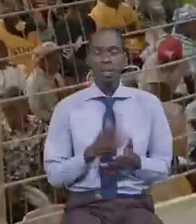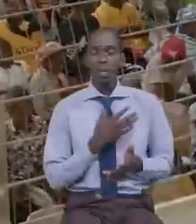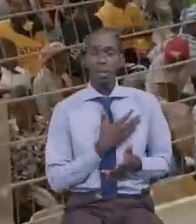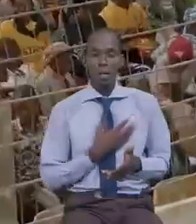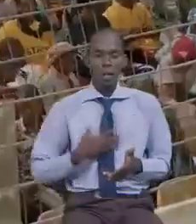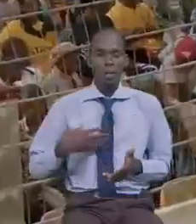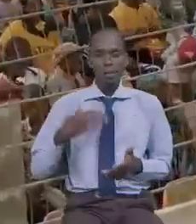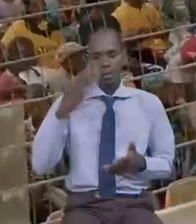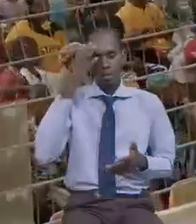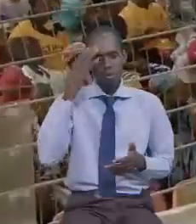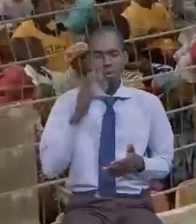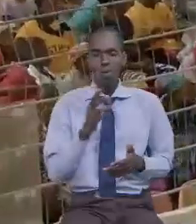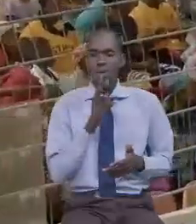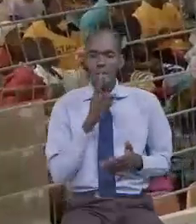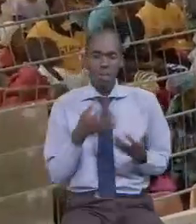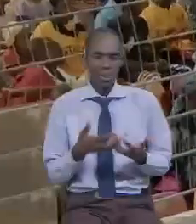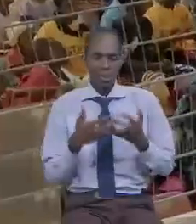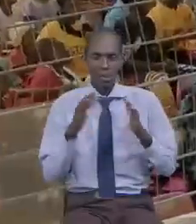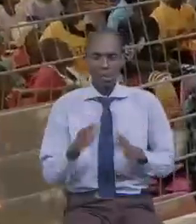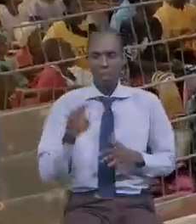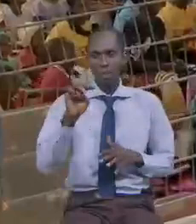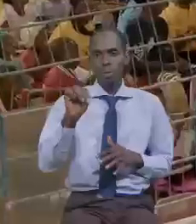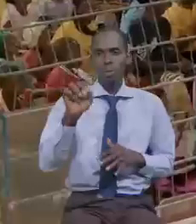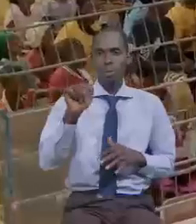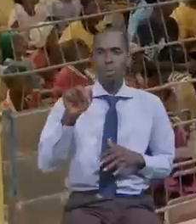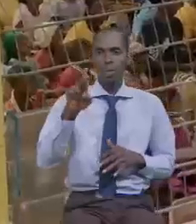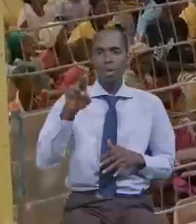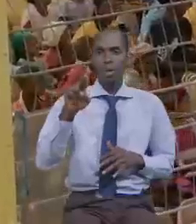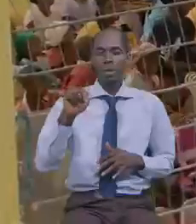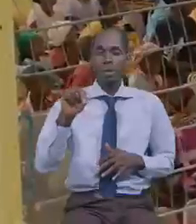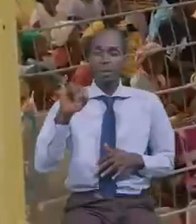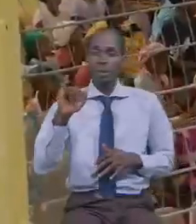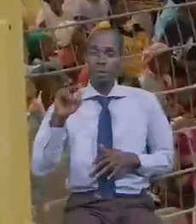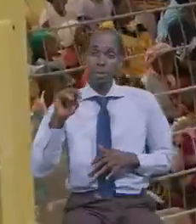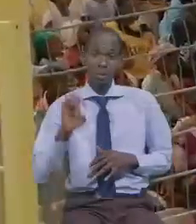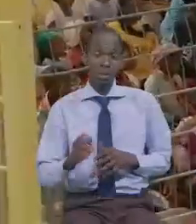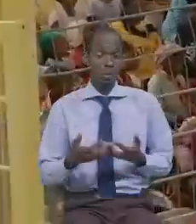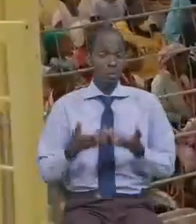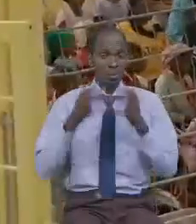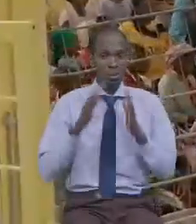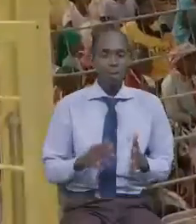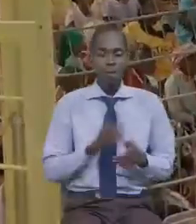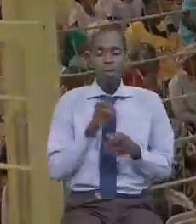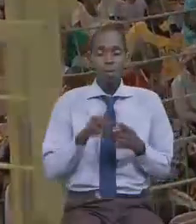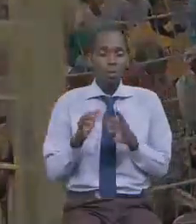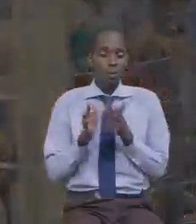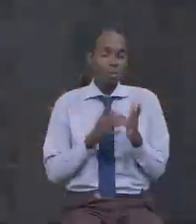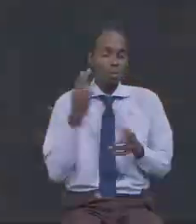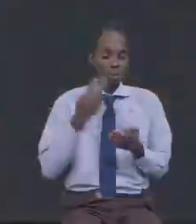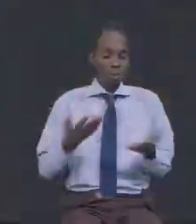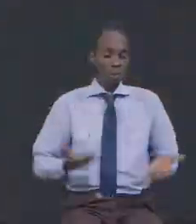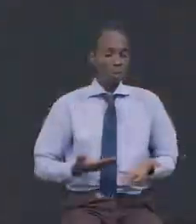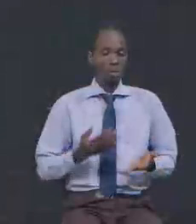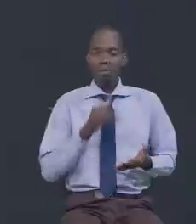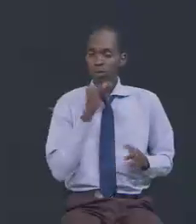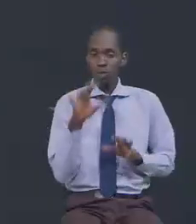marine engineers and all the things that, you know, that were not here when Jesus was here. He said, you are the